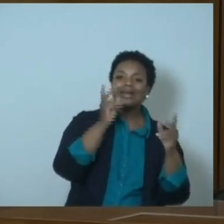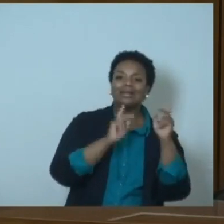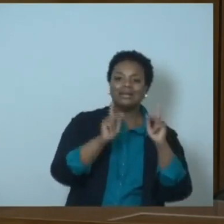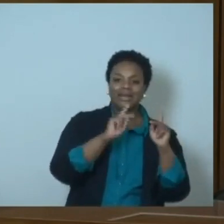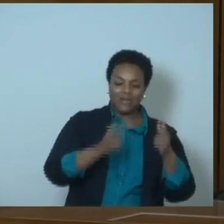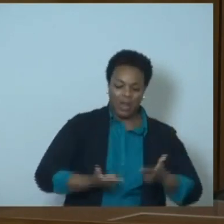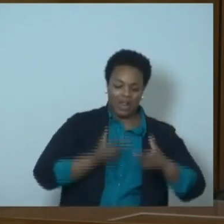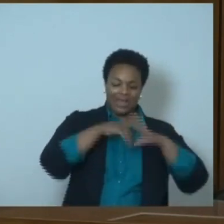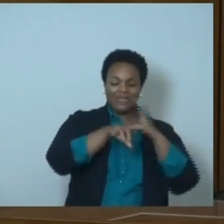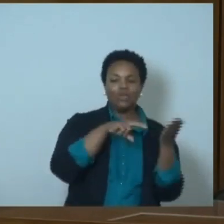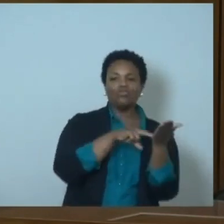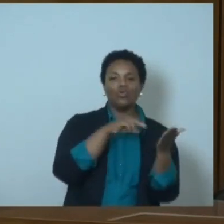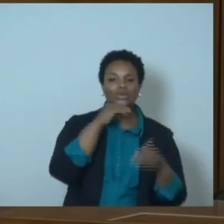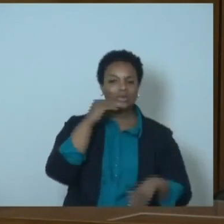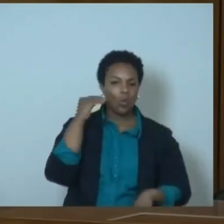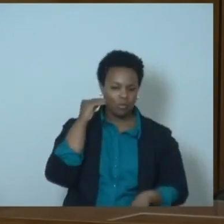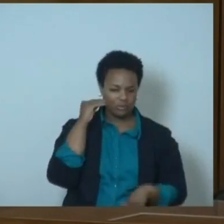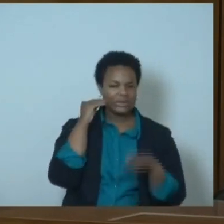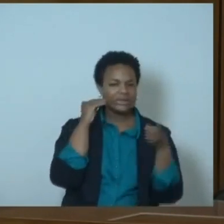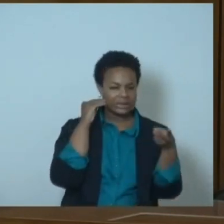who are dying. So I